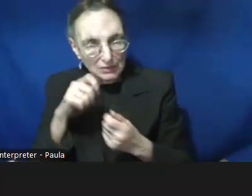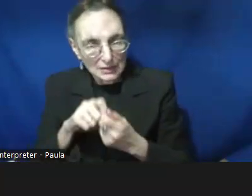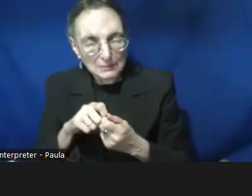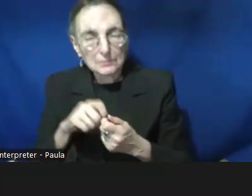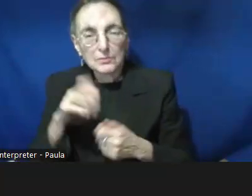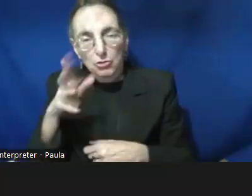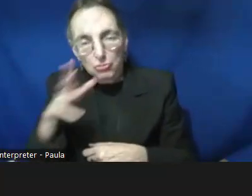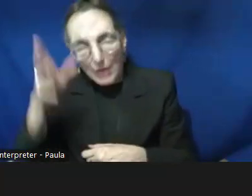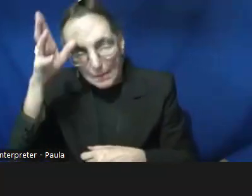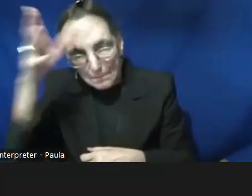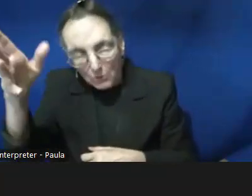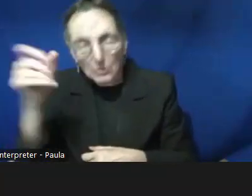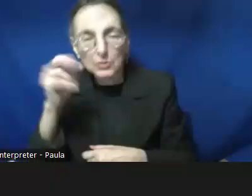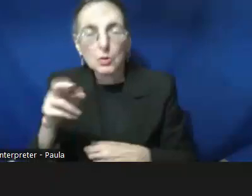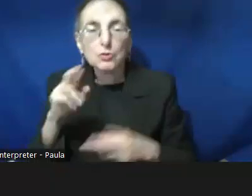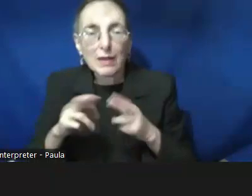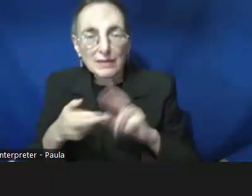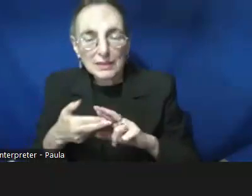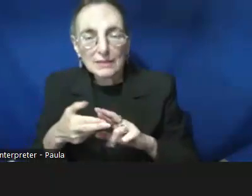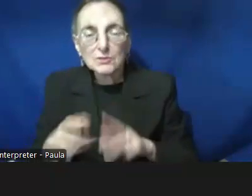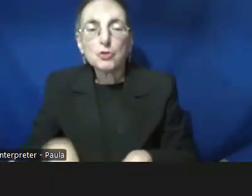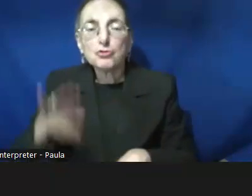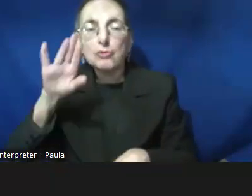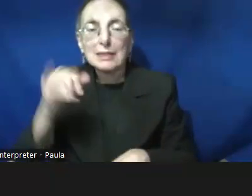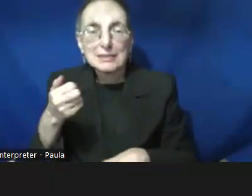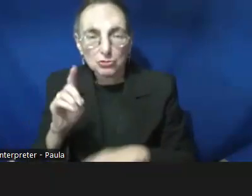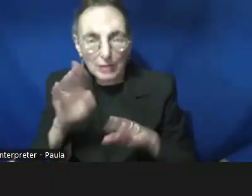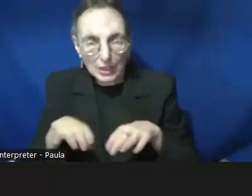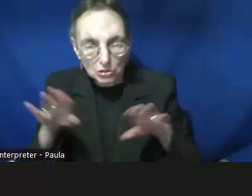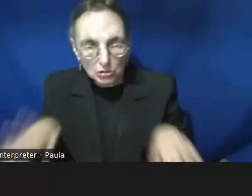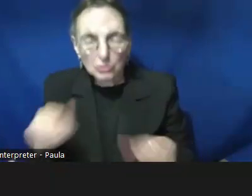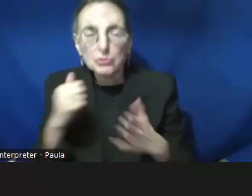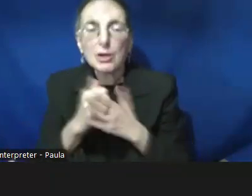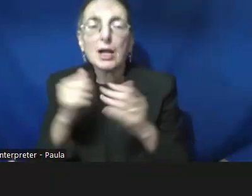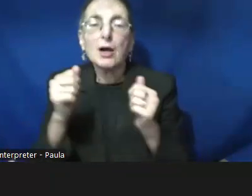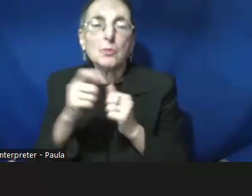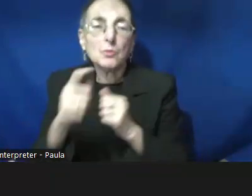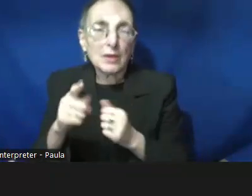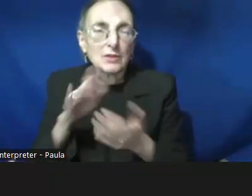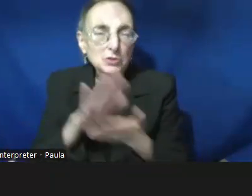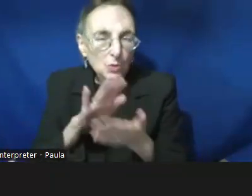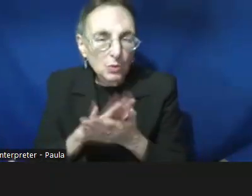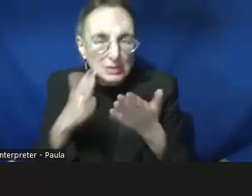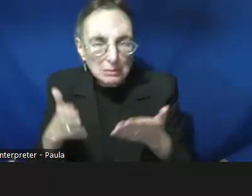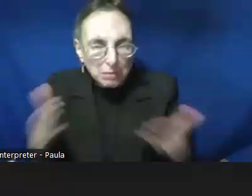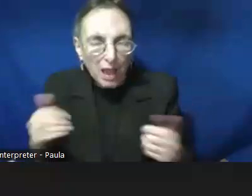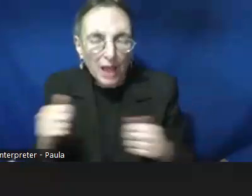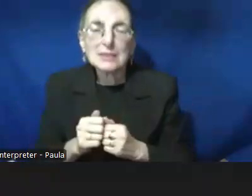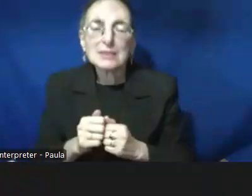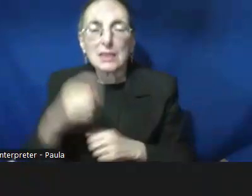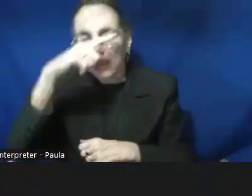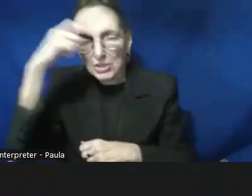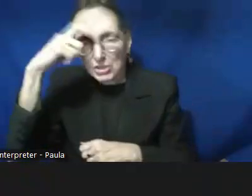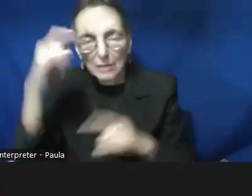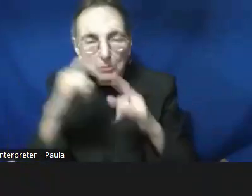school clothes costs, school supplies, camps in the summer. There's really not